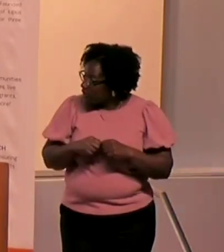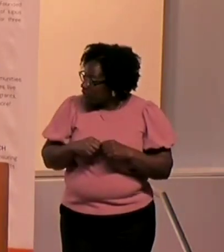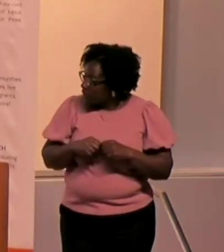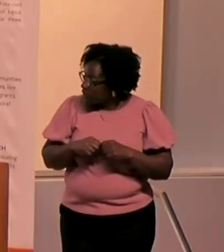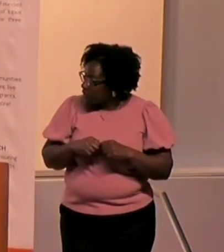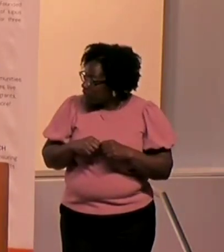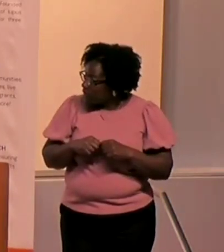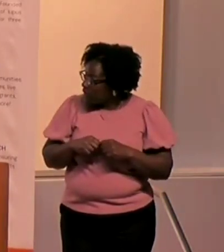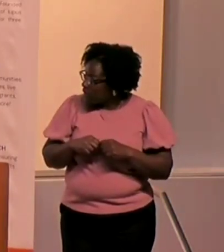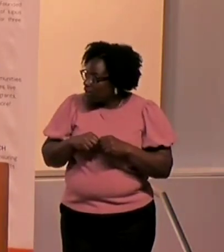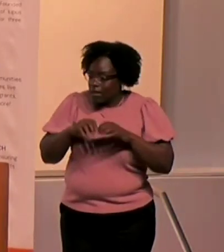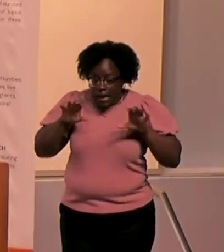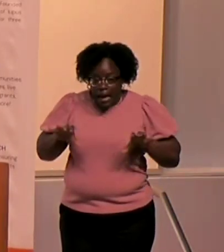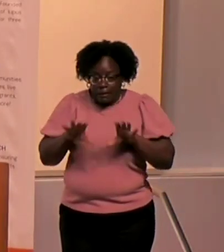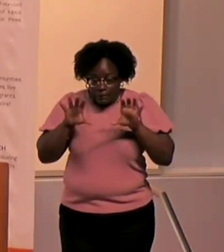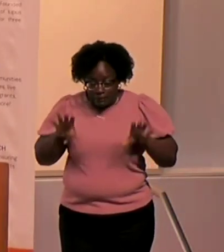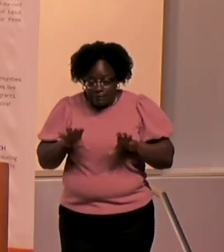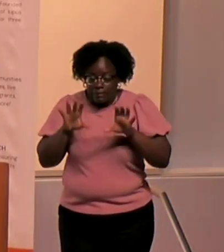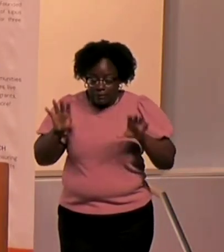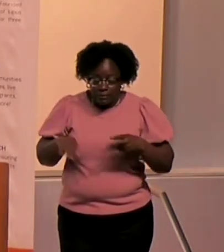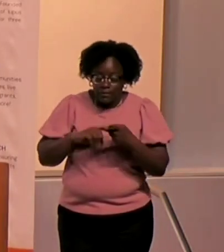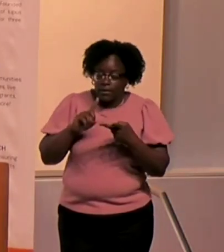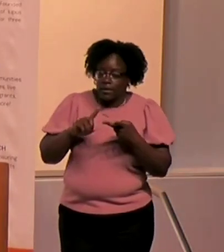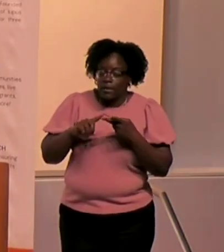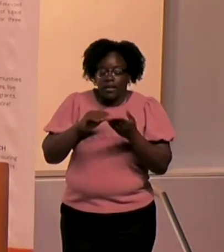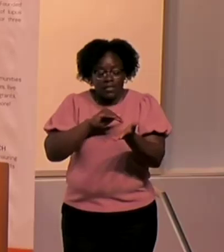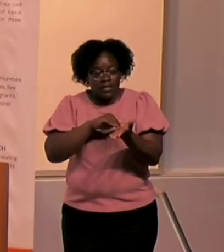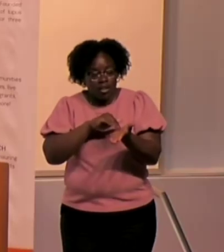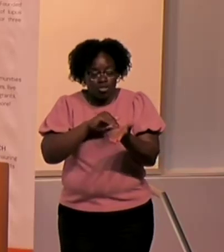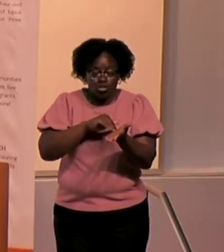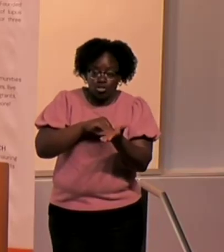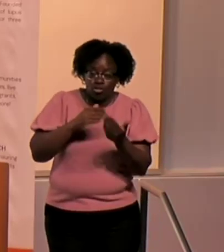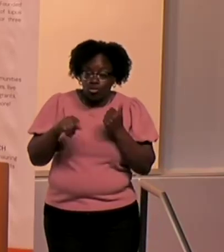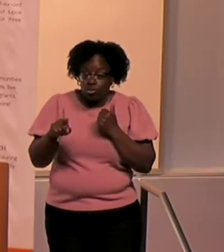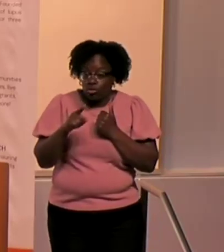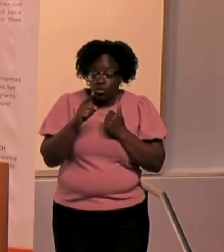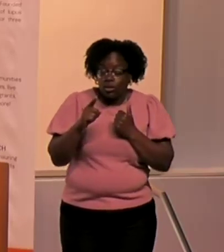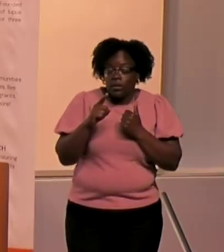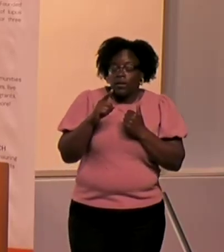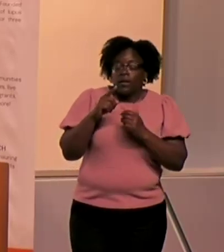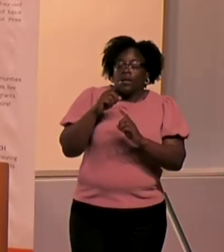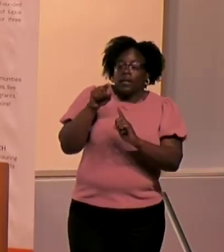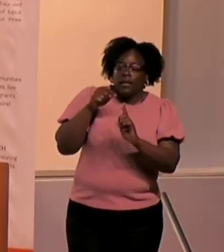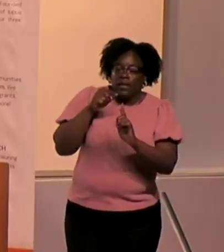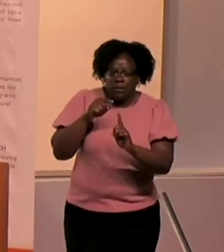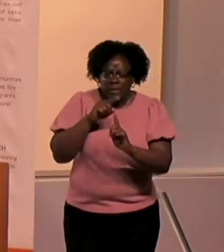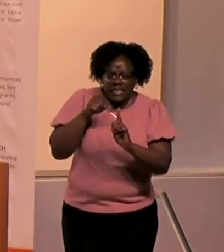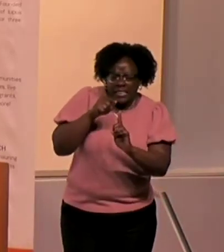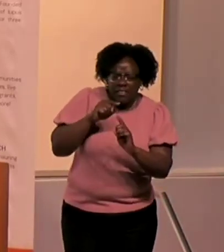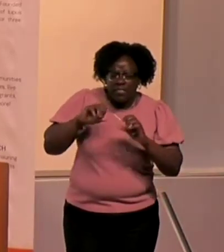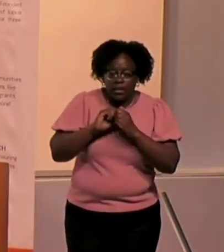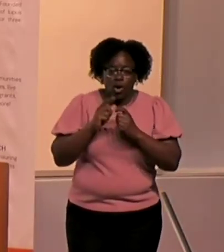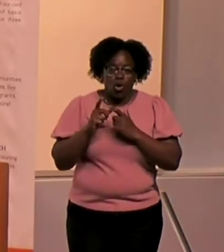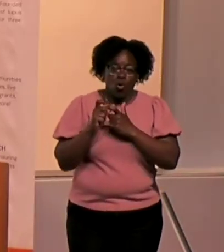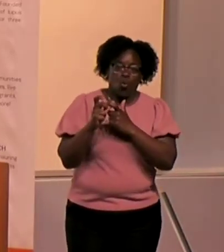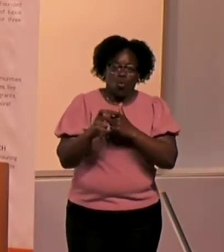had to become very active. The doctors were they were very particular about how active. So definitely not